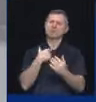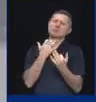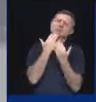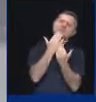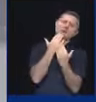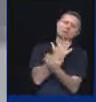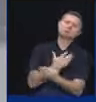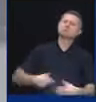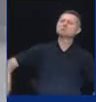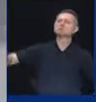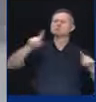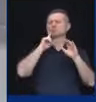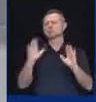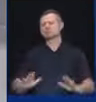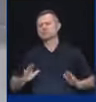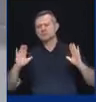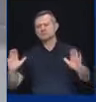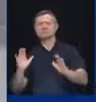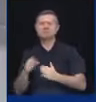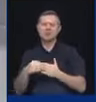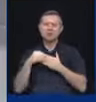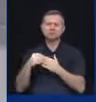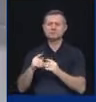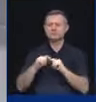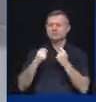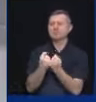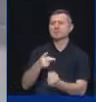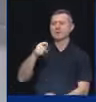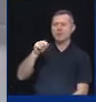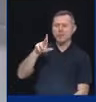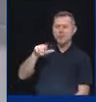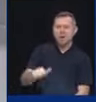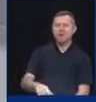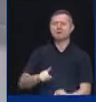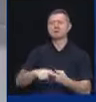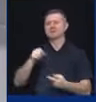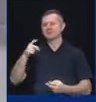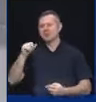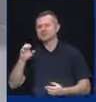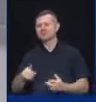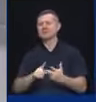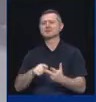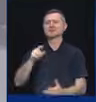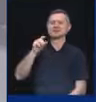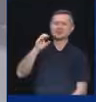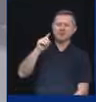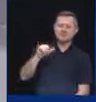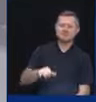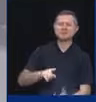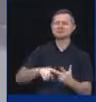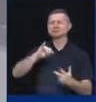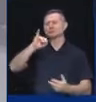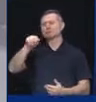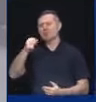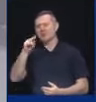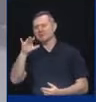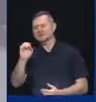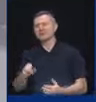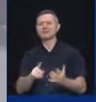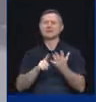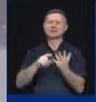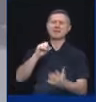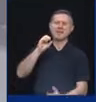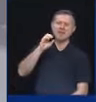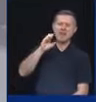team. Paula Weinstein, Pete Torres, Sandy O'Haron, Jackie Hassel, Eileen